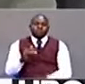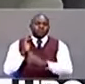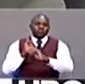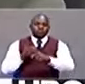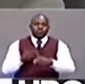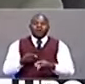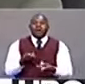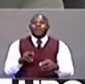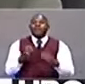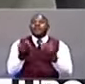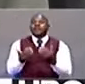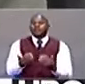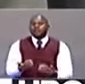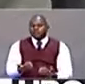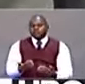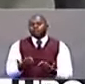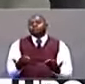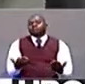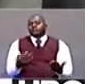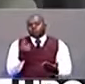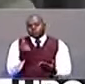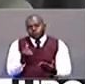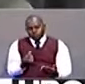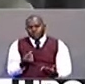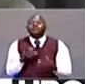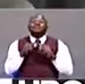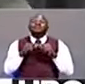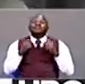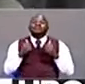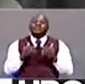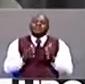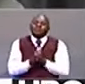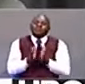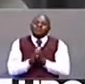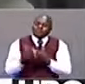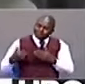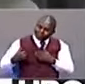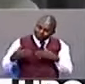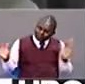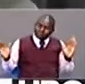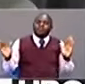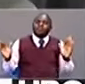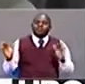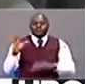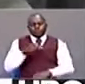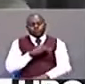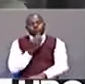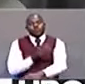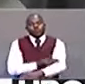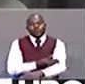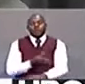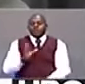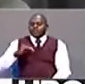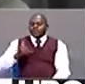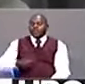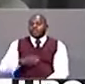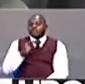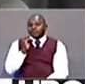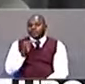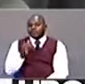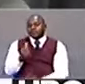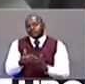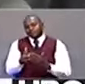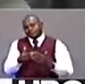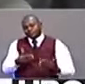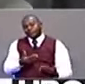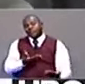today. And he's the only cleric that came out to speak truth to power. Madam Speaker, even before